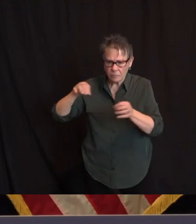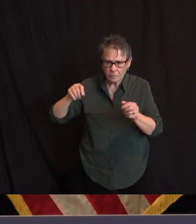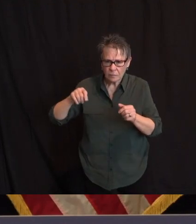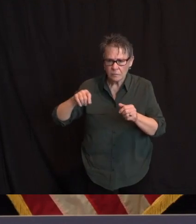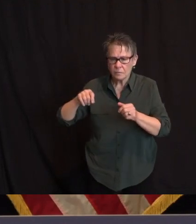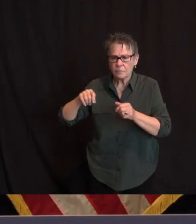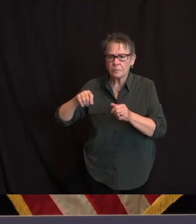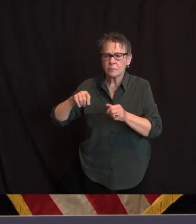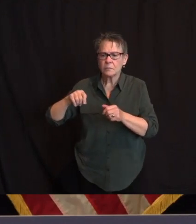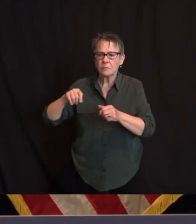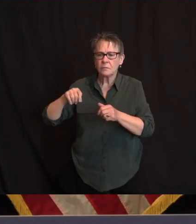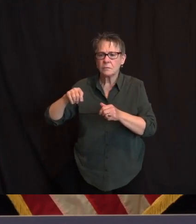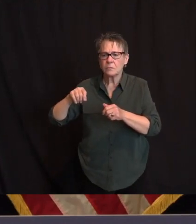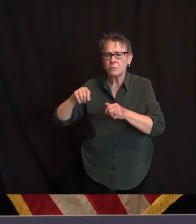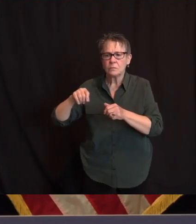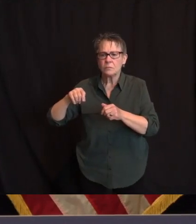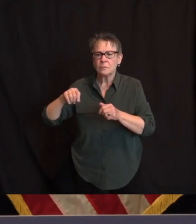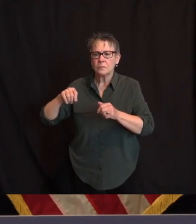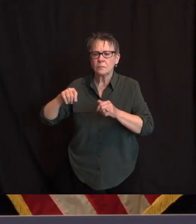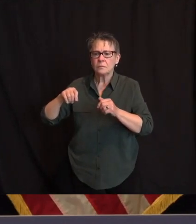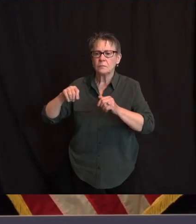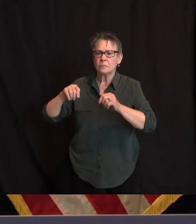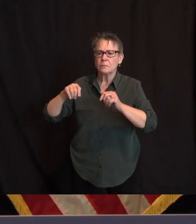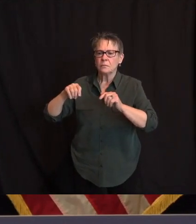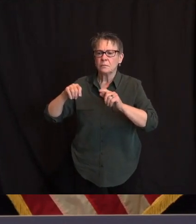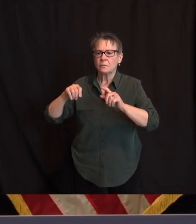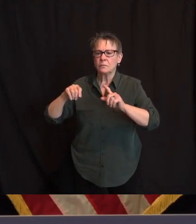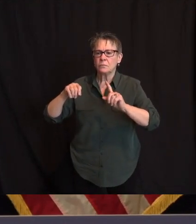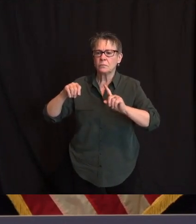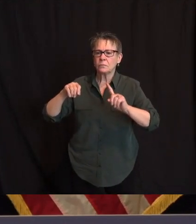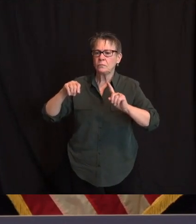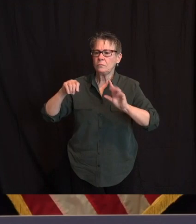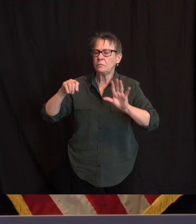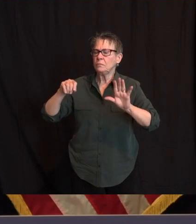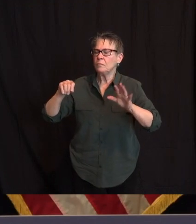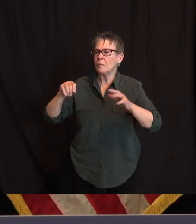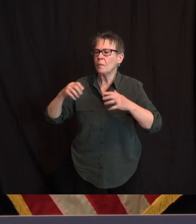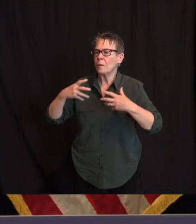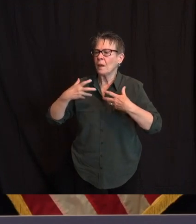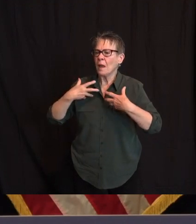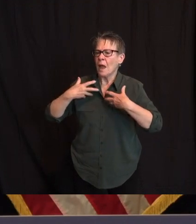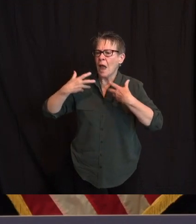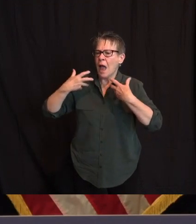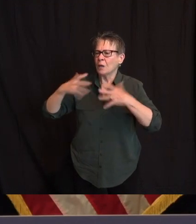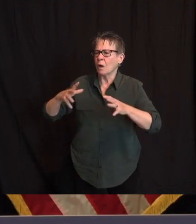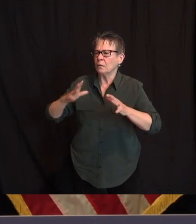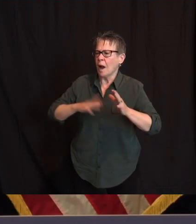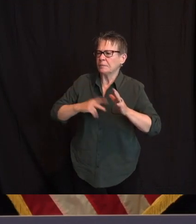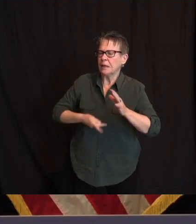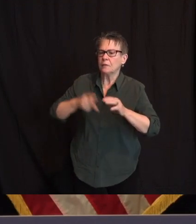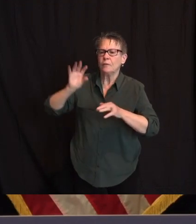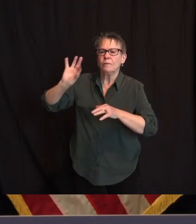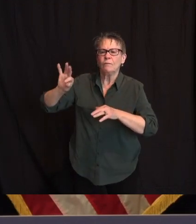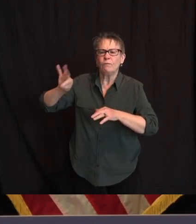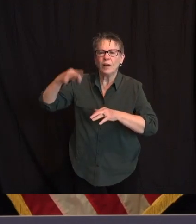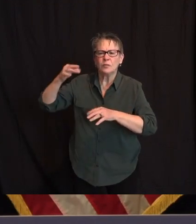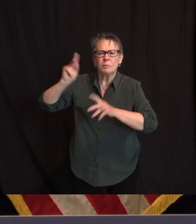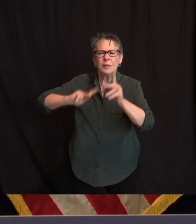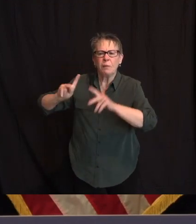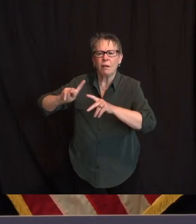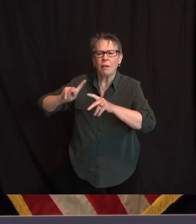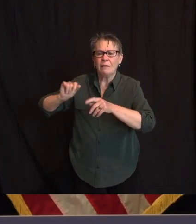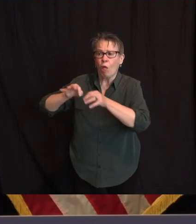And then, given that pre-election days tend to be pretty hectic for election officials, do you expect to have to order county or state election officials